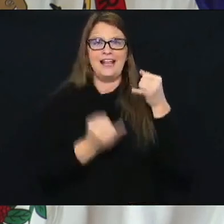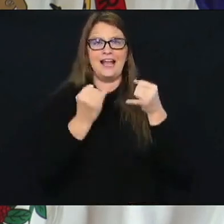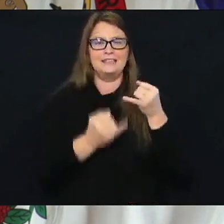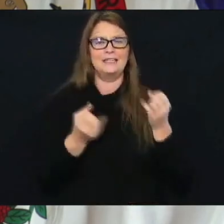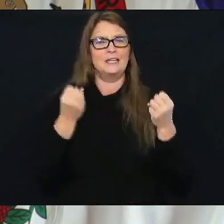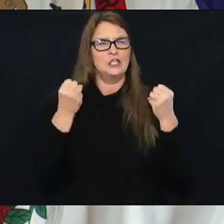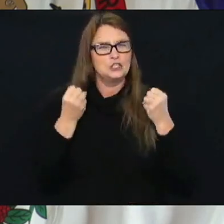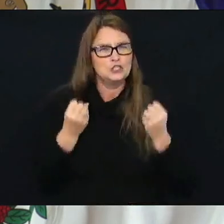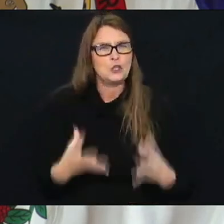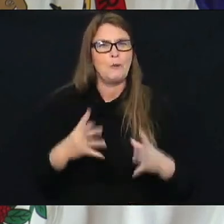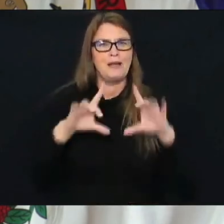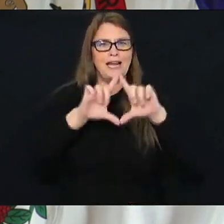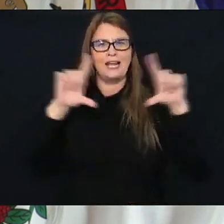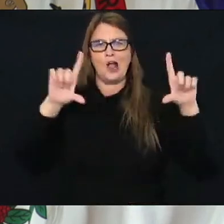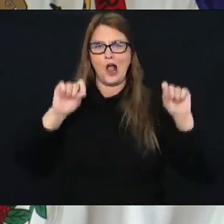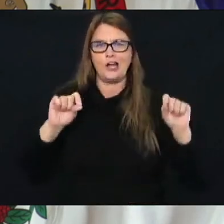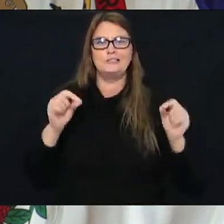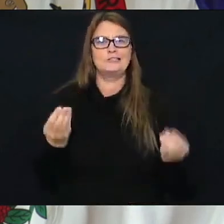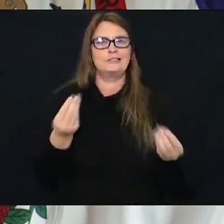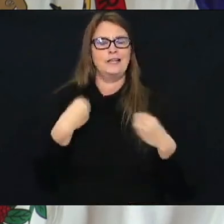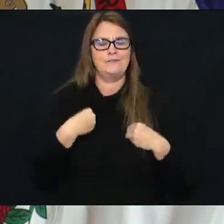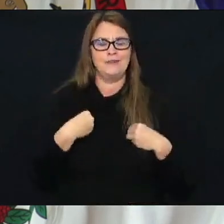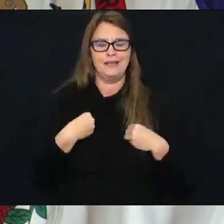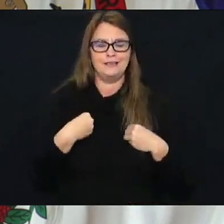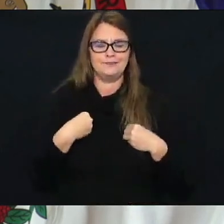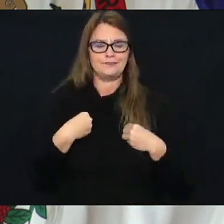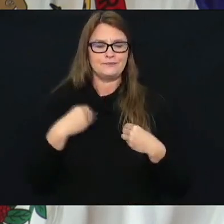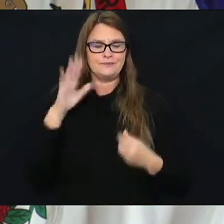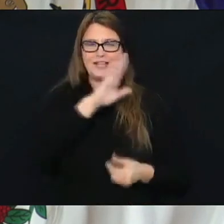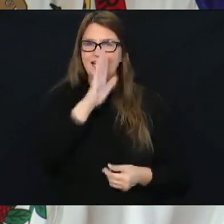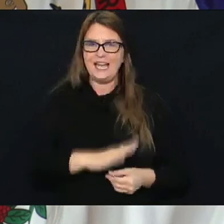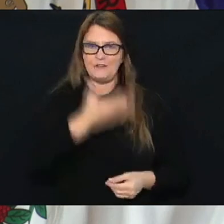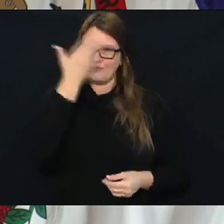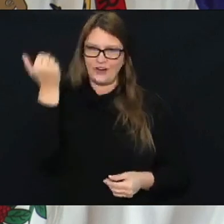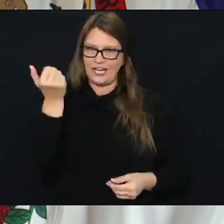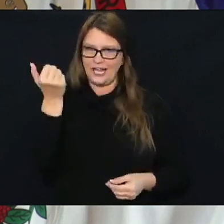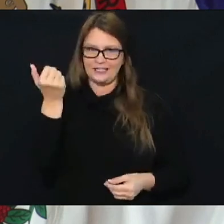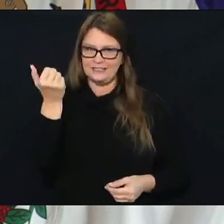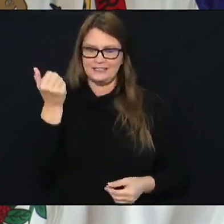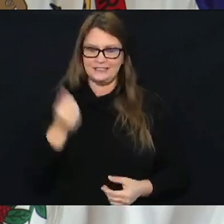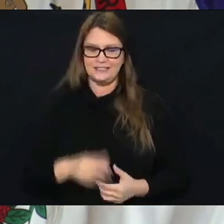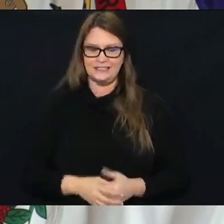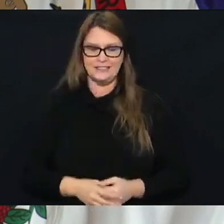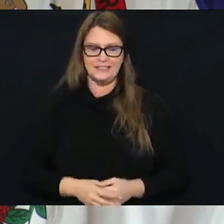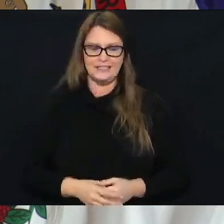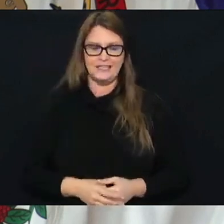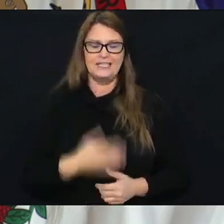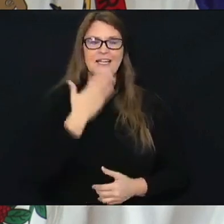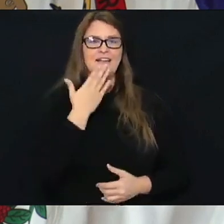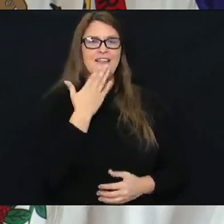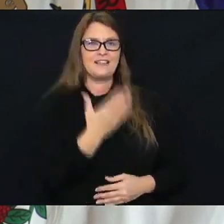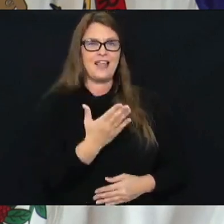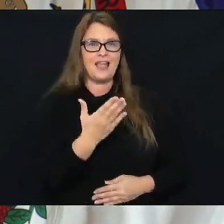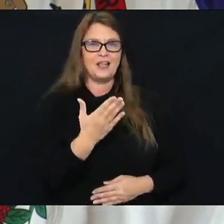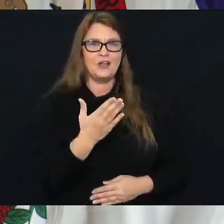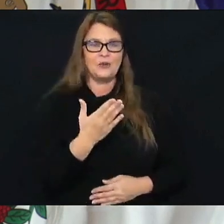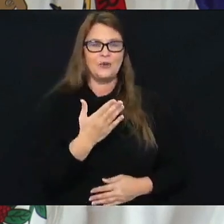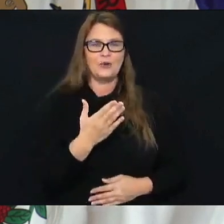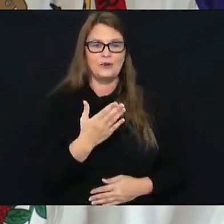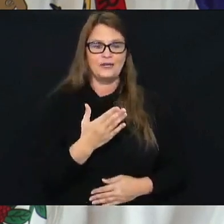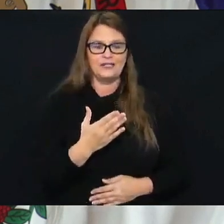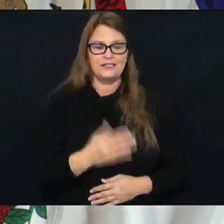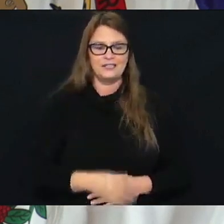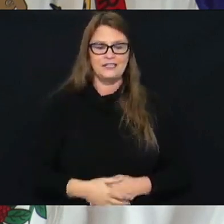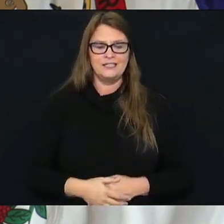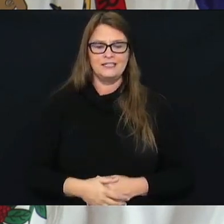many cards, and I'll never forget it. I'll never, ever, ever forget it. But thank you so much. And, you know, I was just